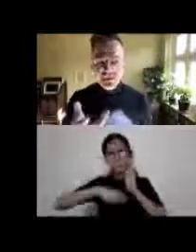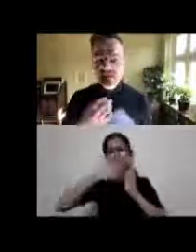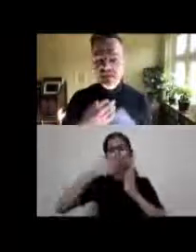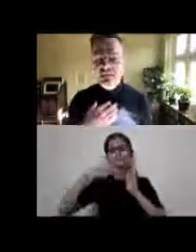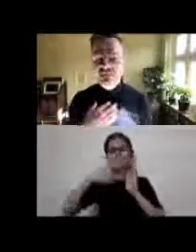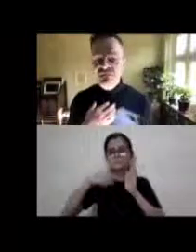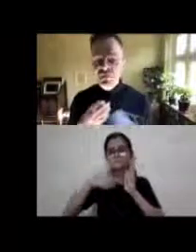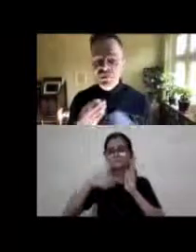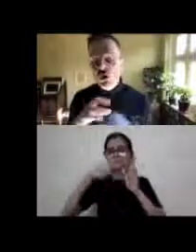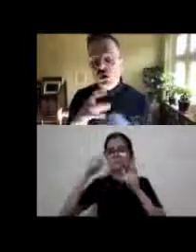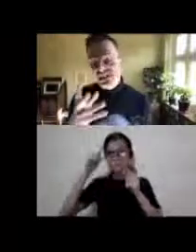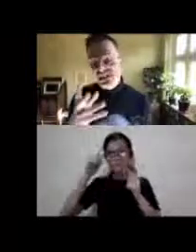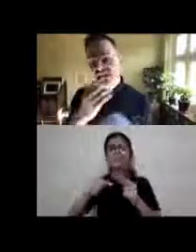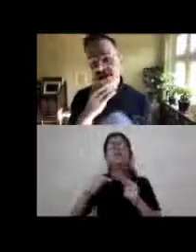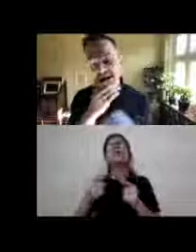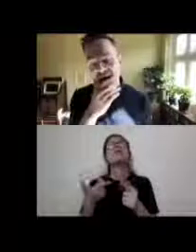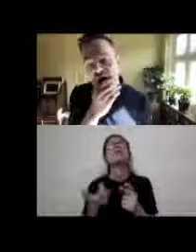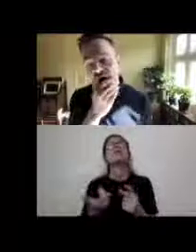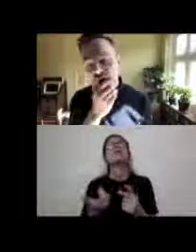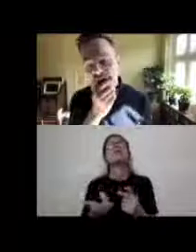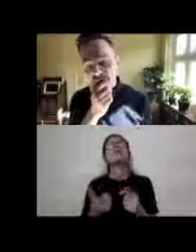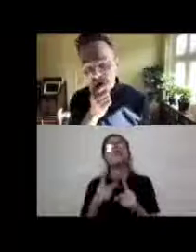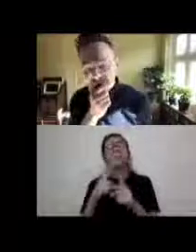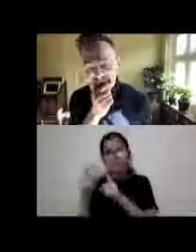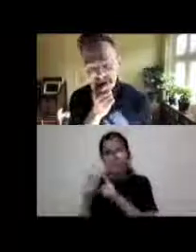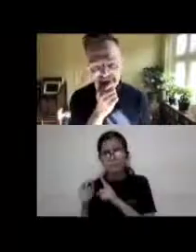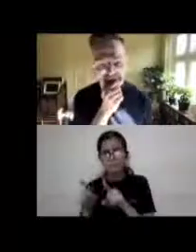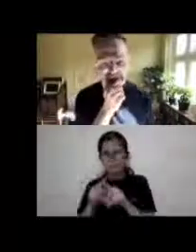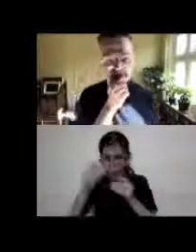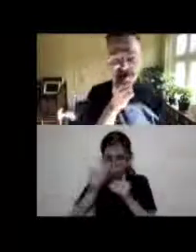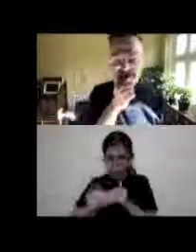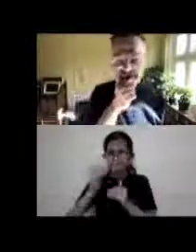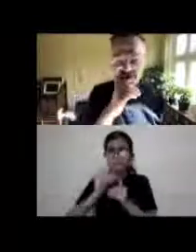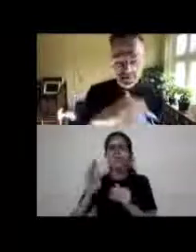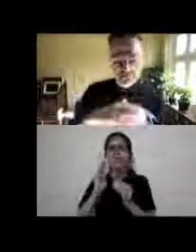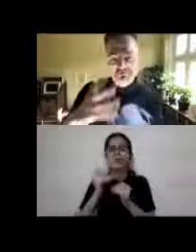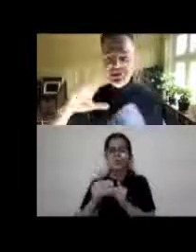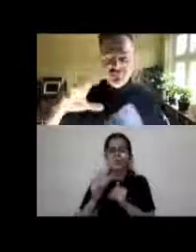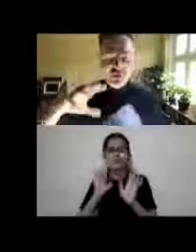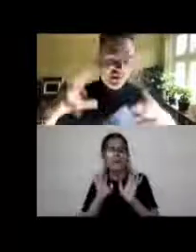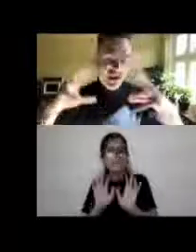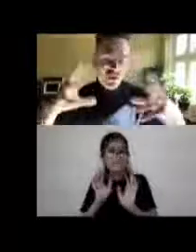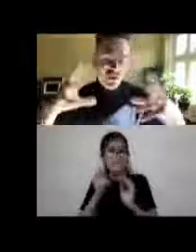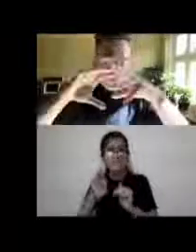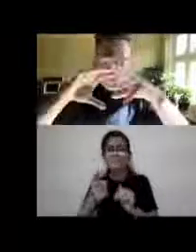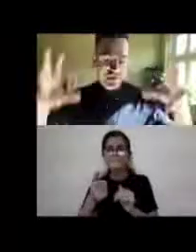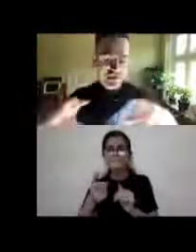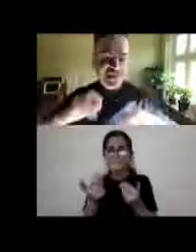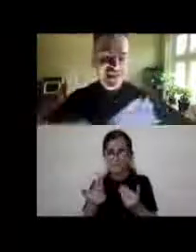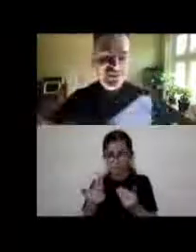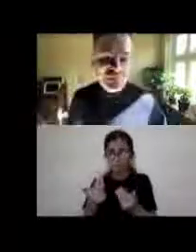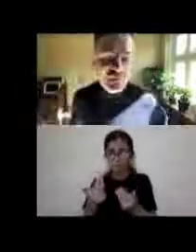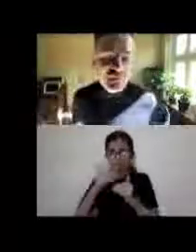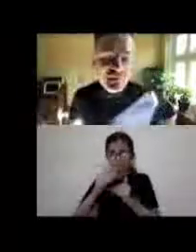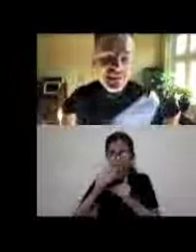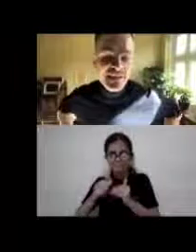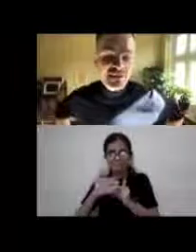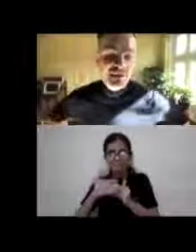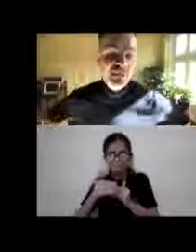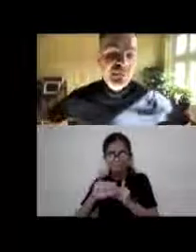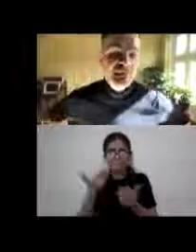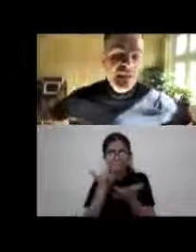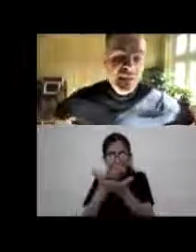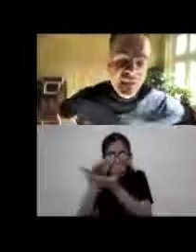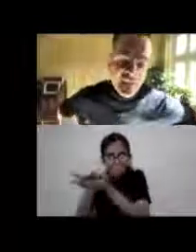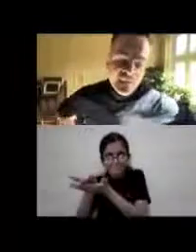is done for, or is still an ongoing project, which is right now in the stage of implementation